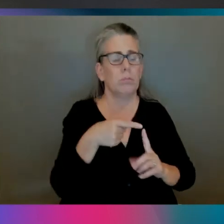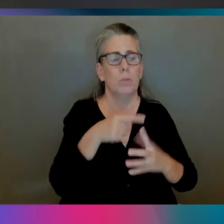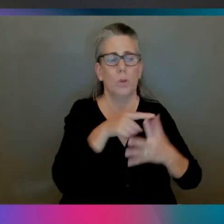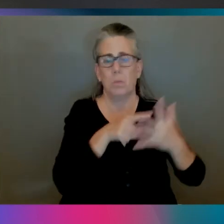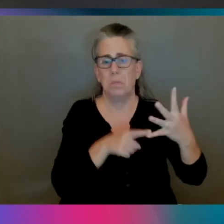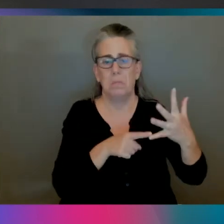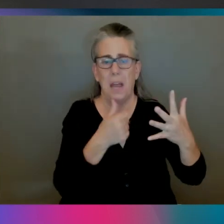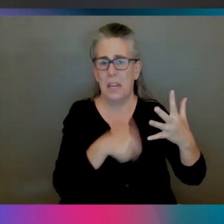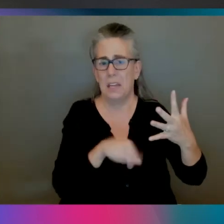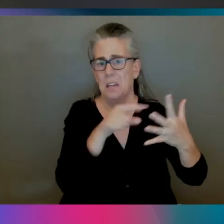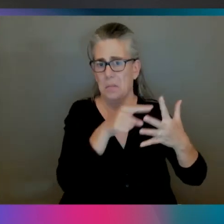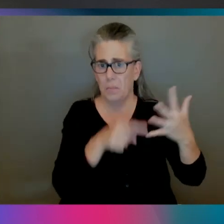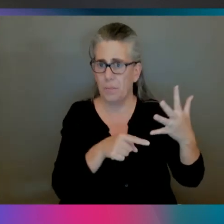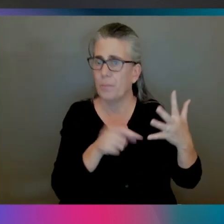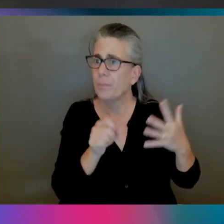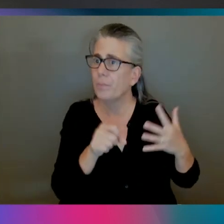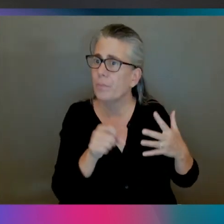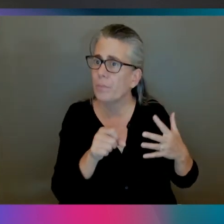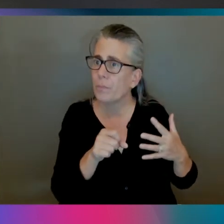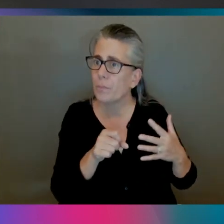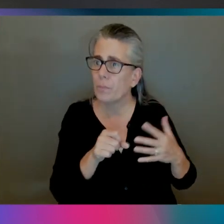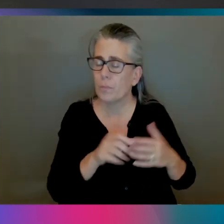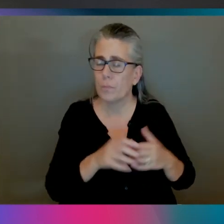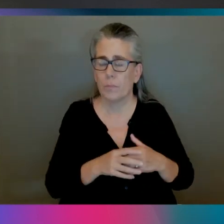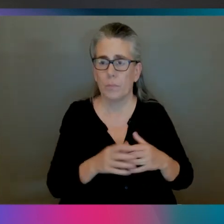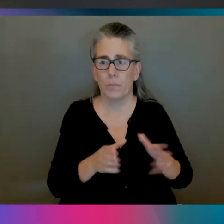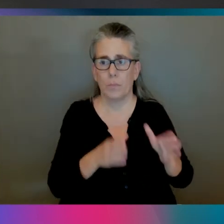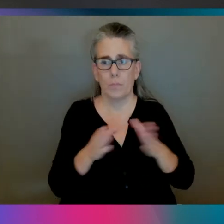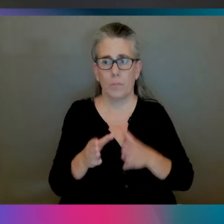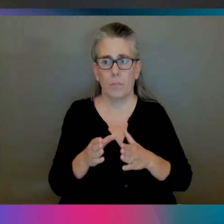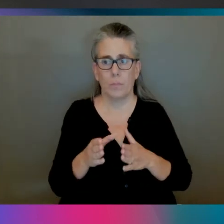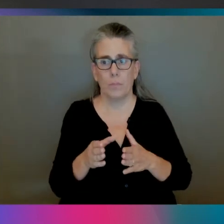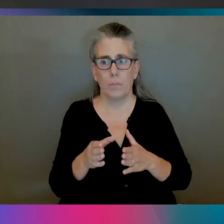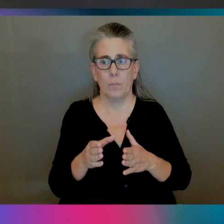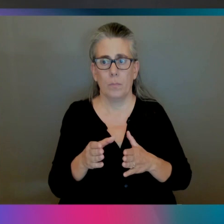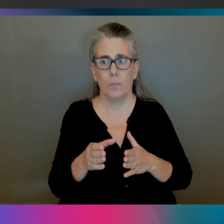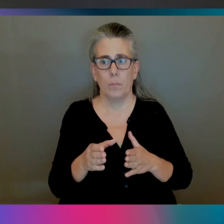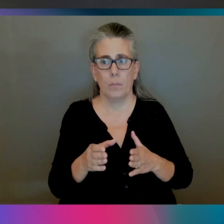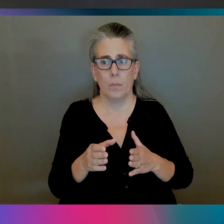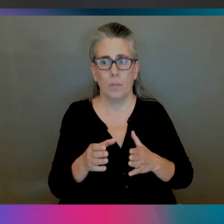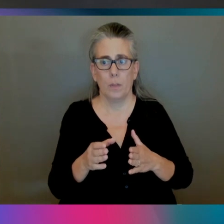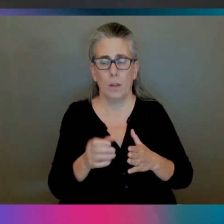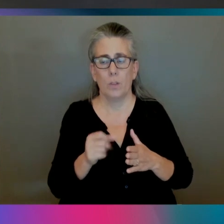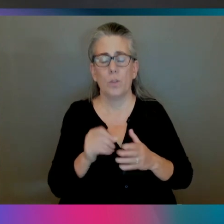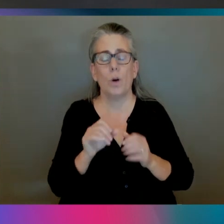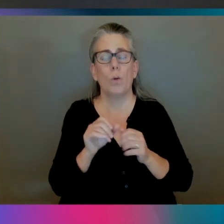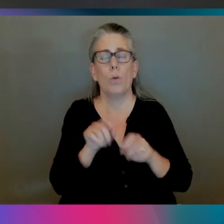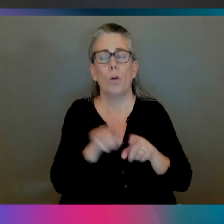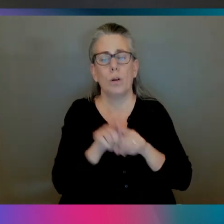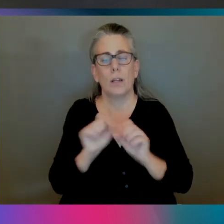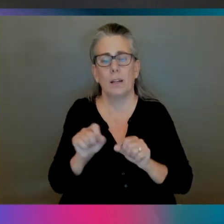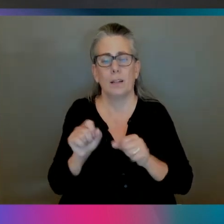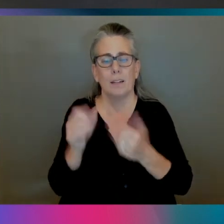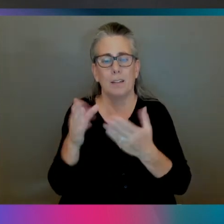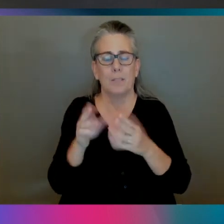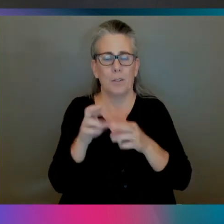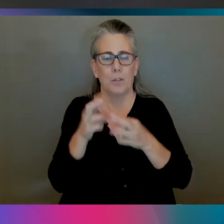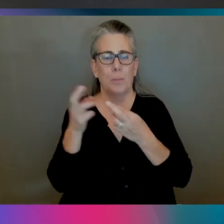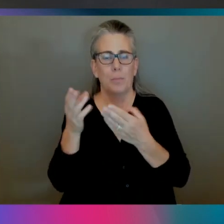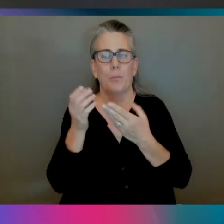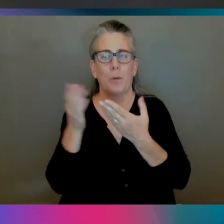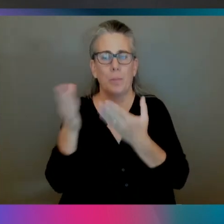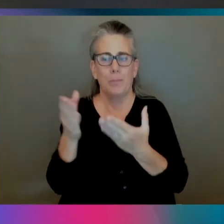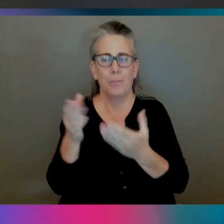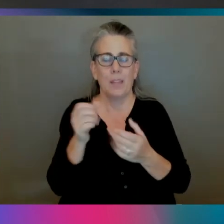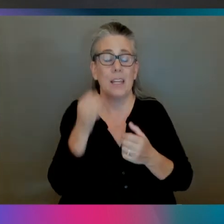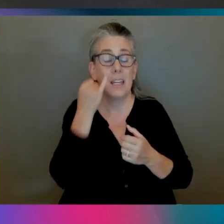quantity of an order, or which orders. So, and give that recommendation. So basically, remember how I just said 100 recommendations? Yeah.